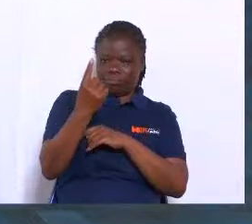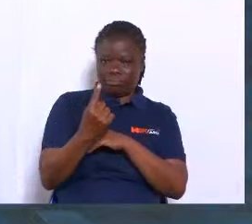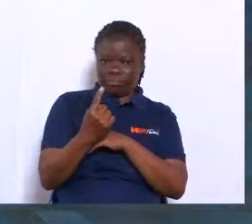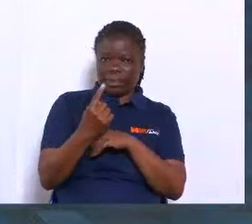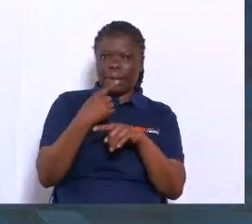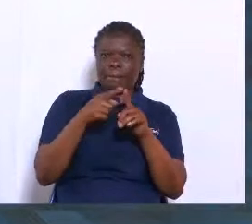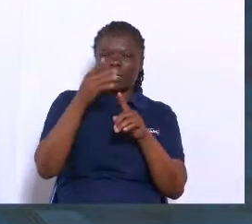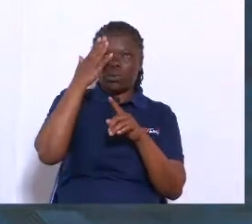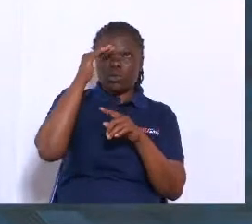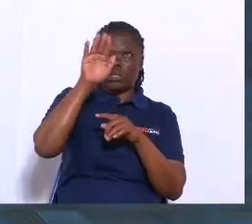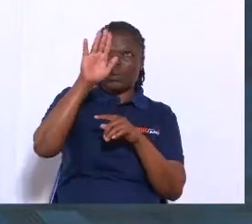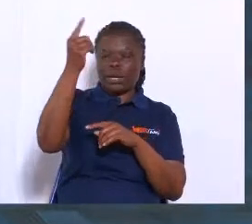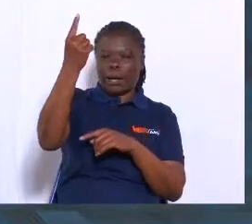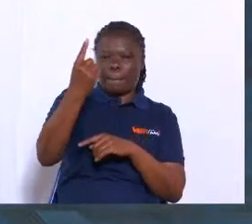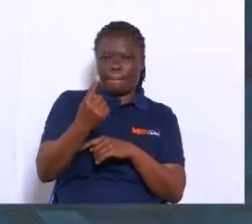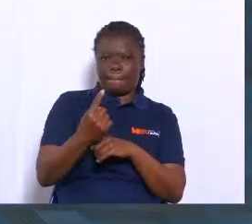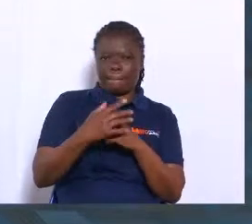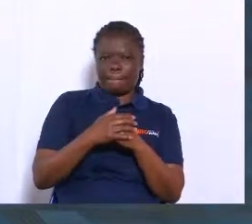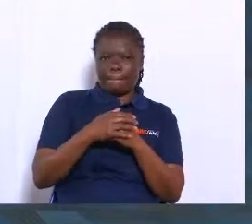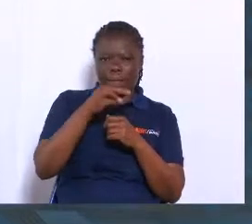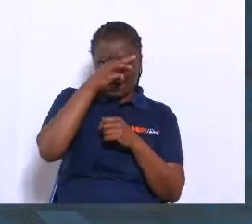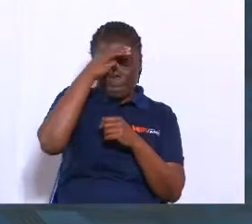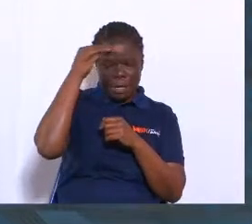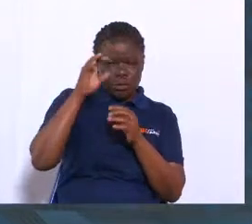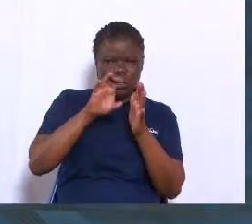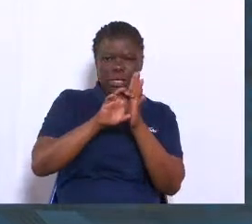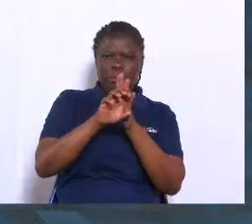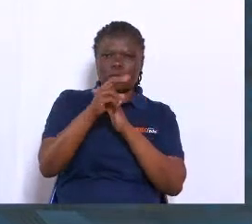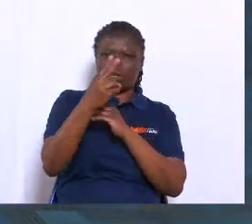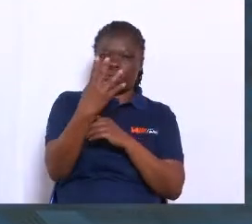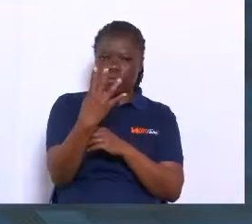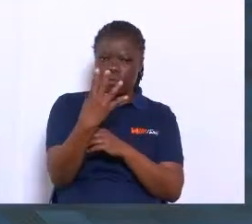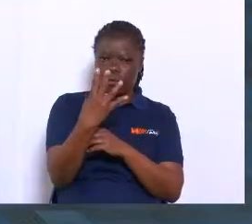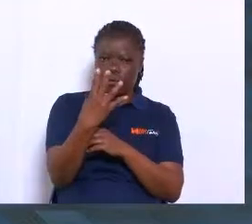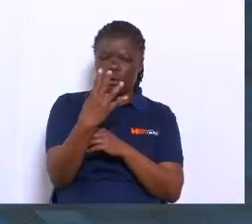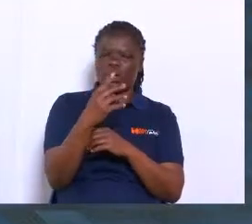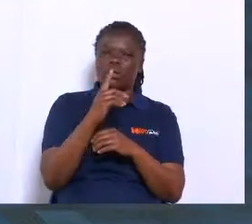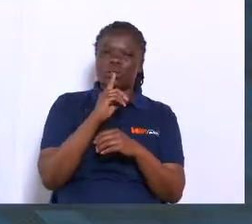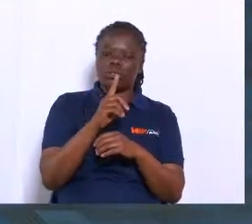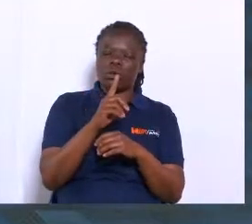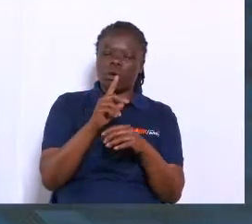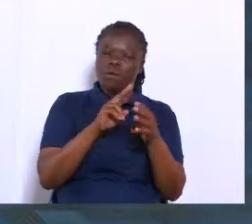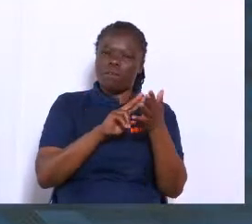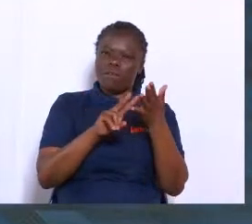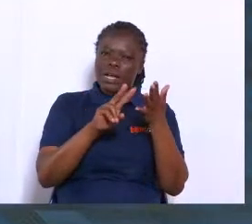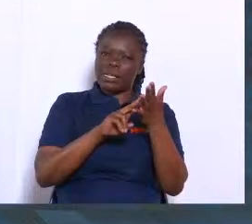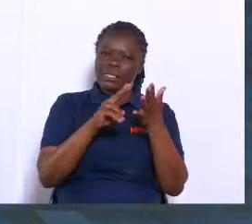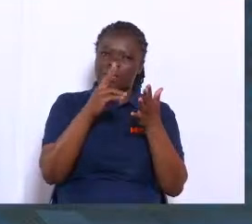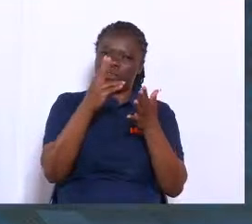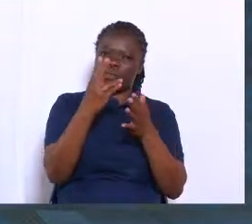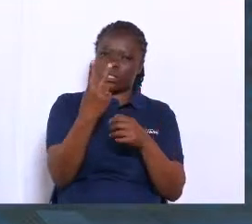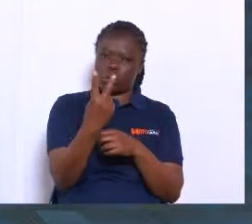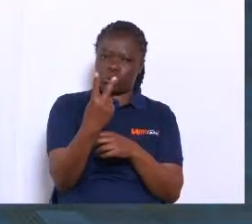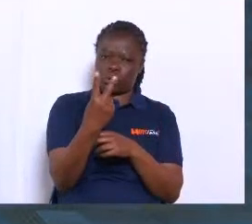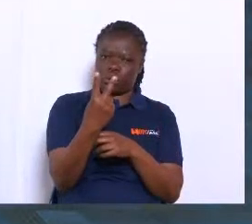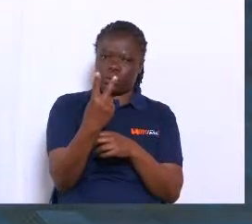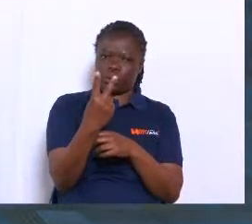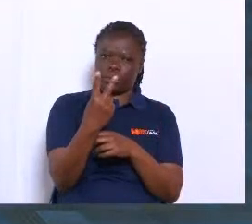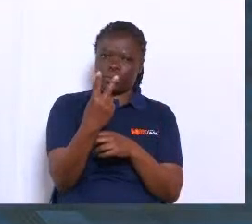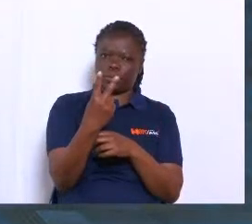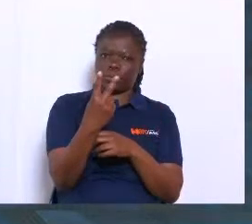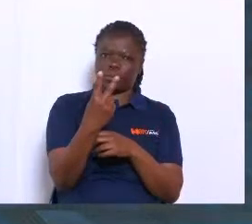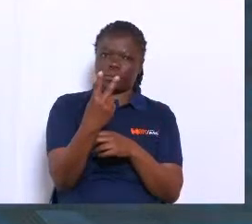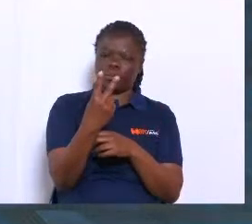he will come. Matthew chapter 24, we read there, verse 42. Matthew